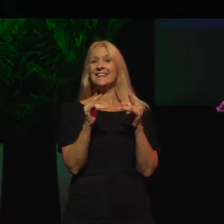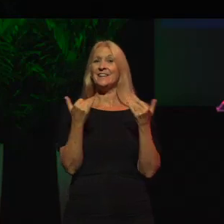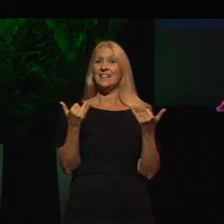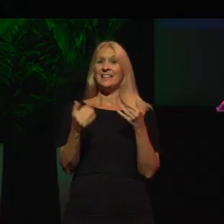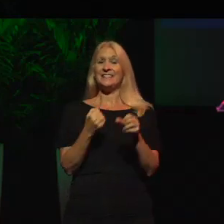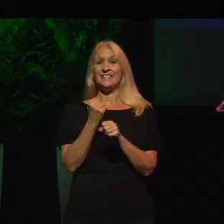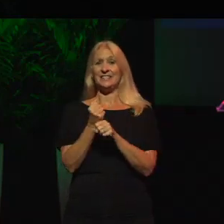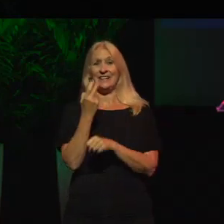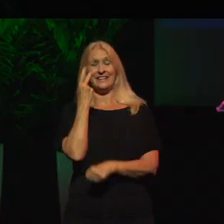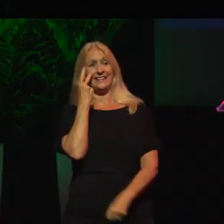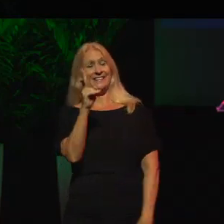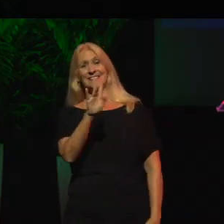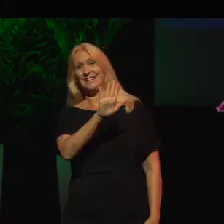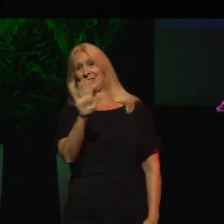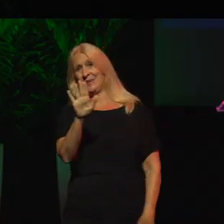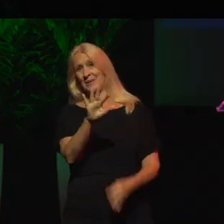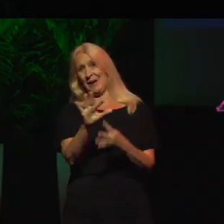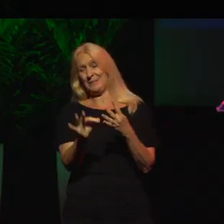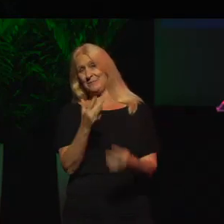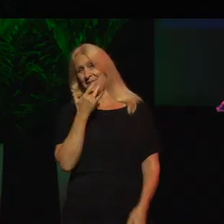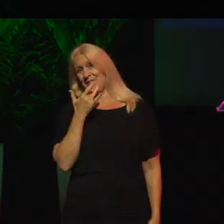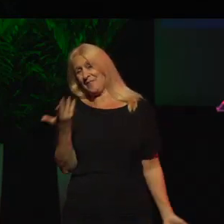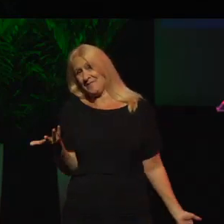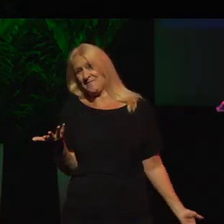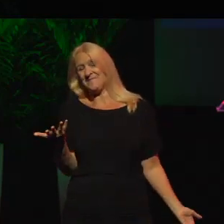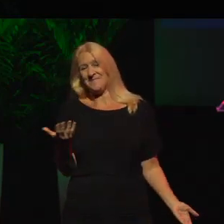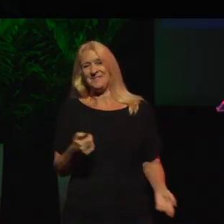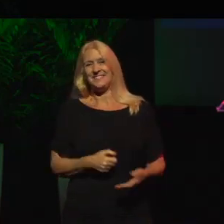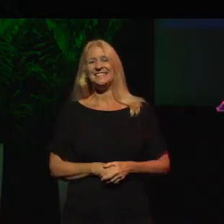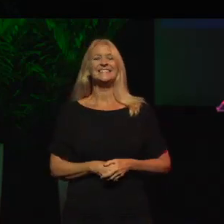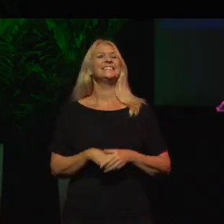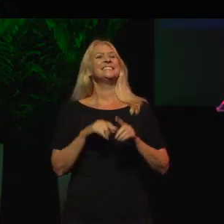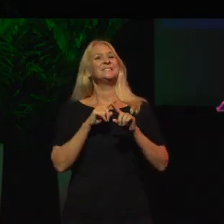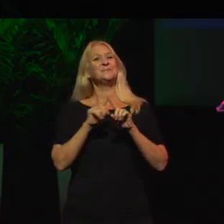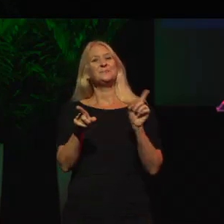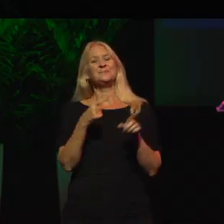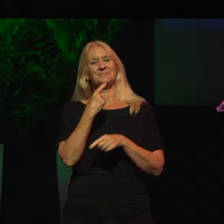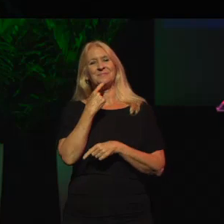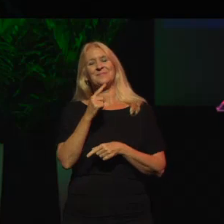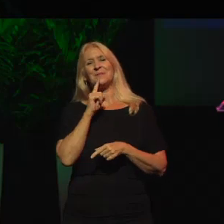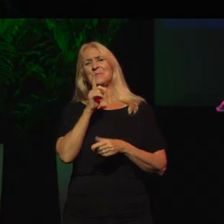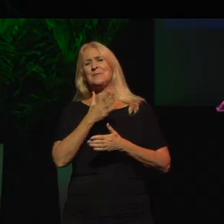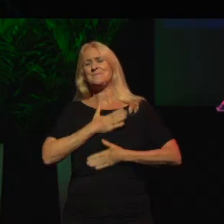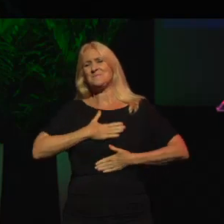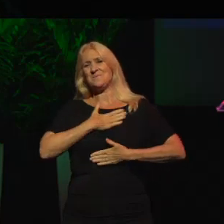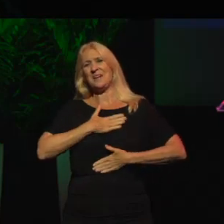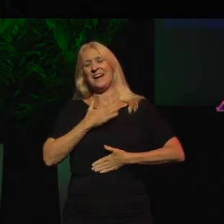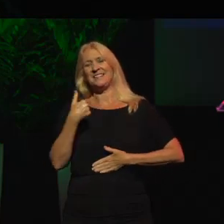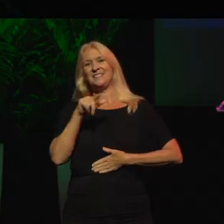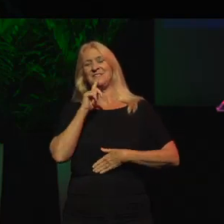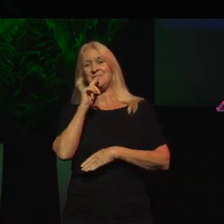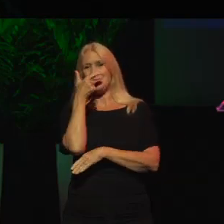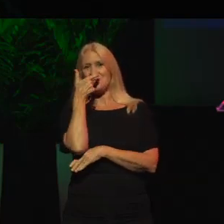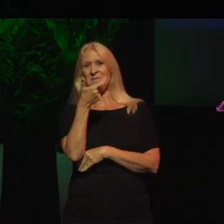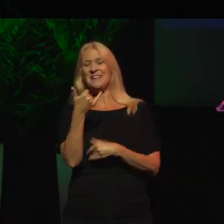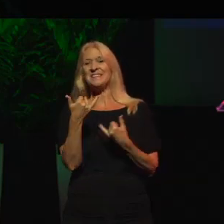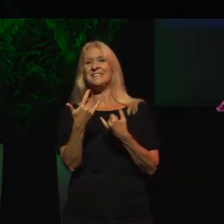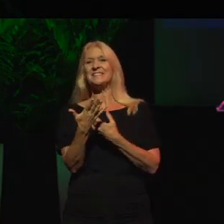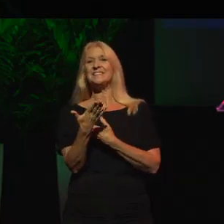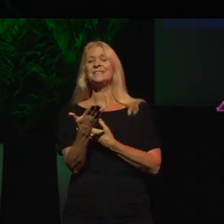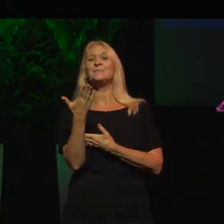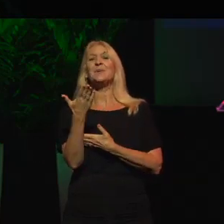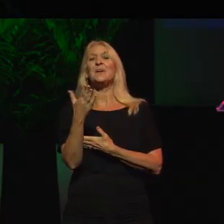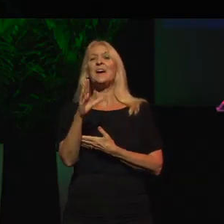year, I can just see the option that you all really preferred. But seriously, I do appreciate you all tuning in this morning to